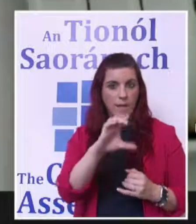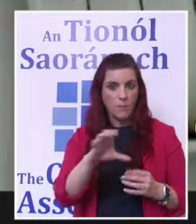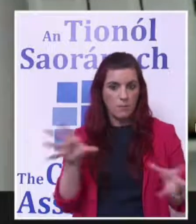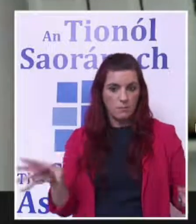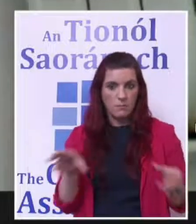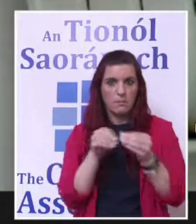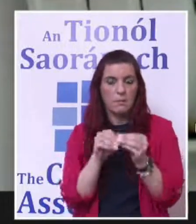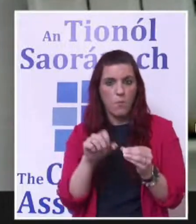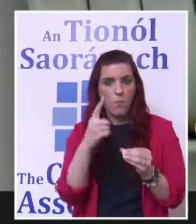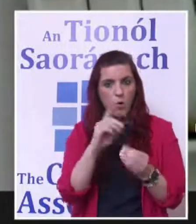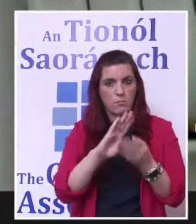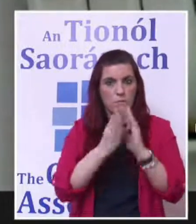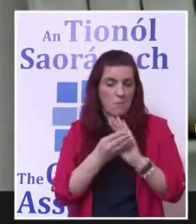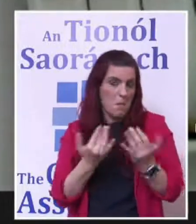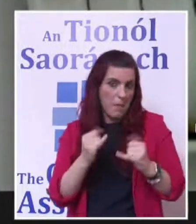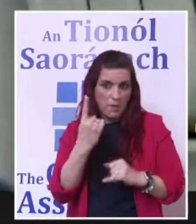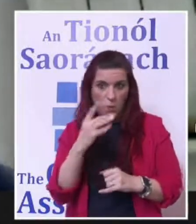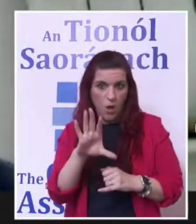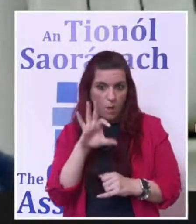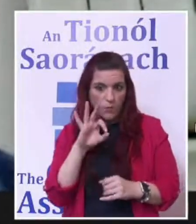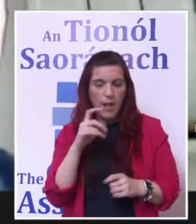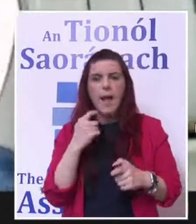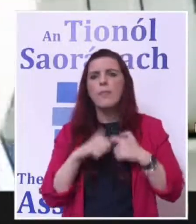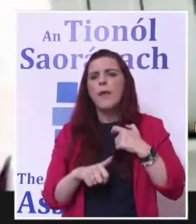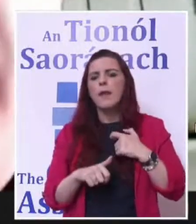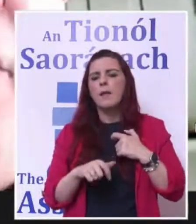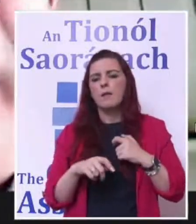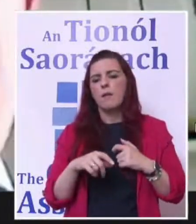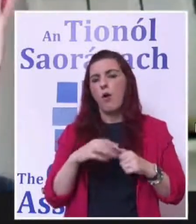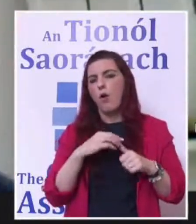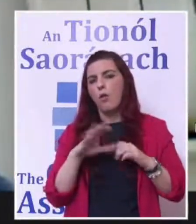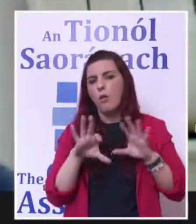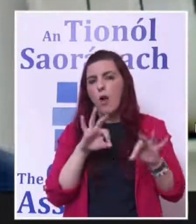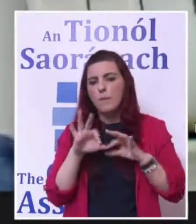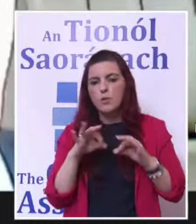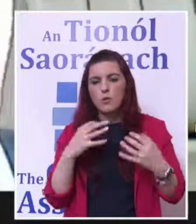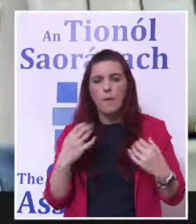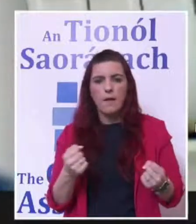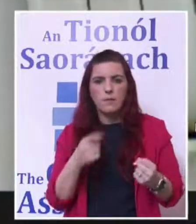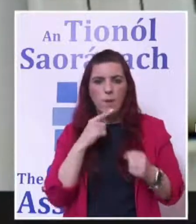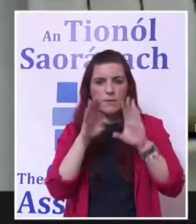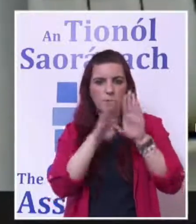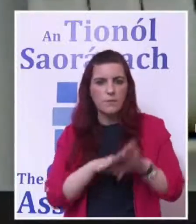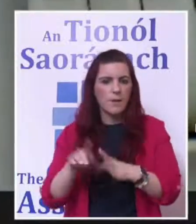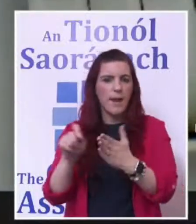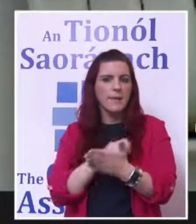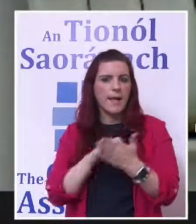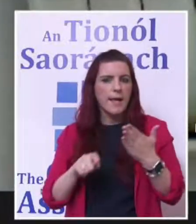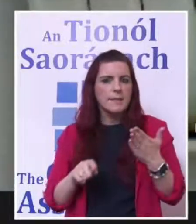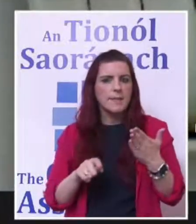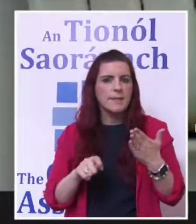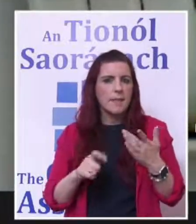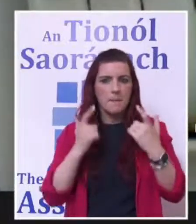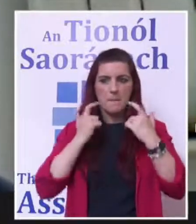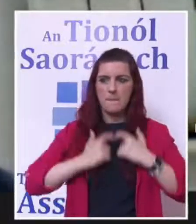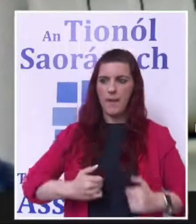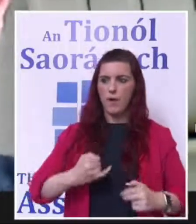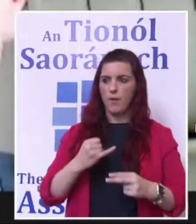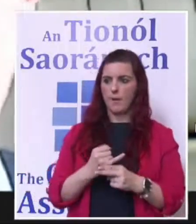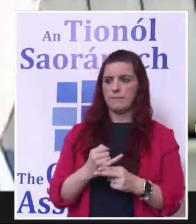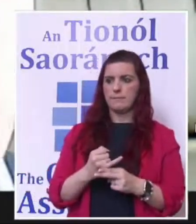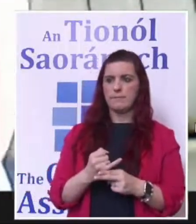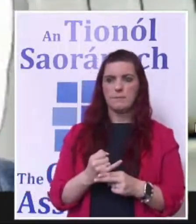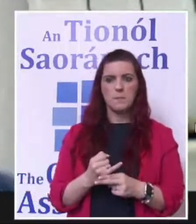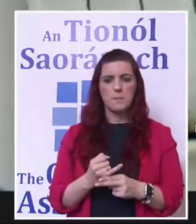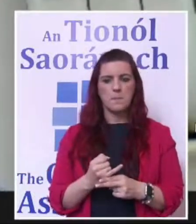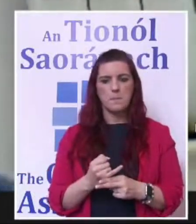model. And then the option there, of course, is to have democratically elected mayors in those